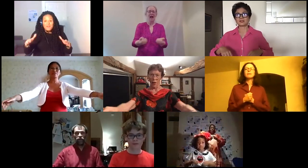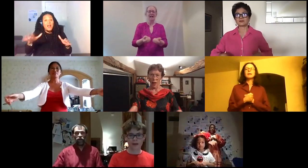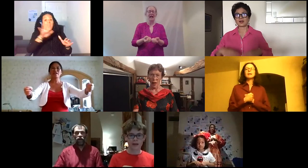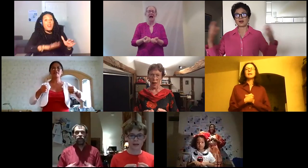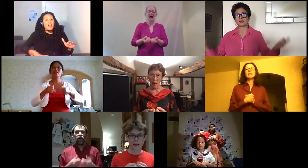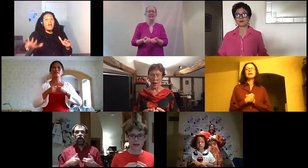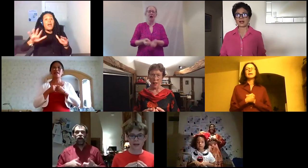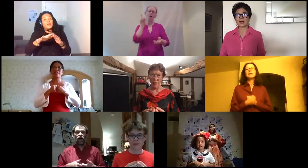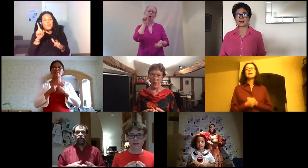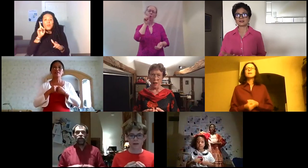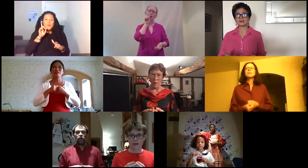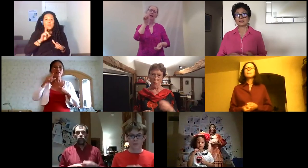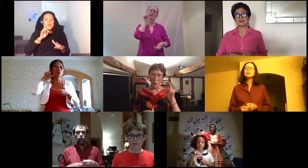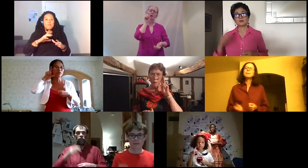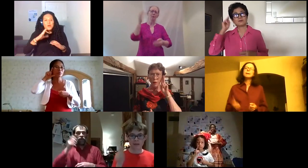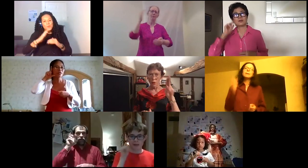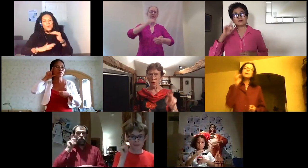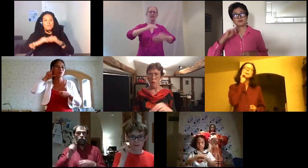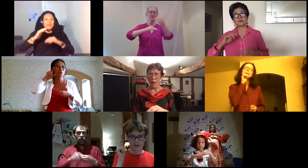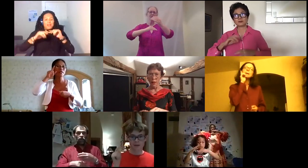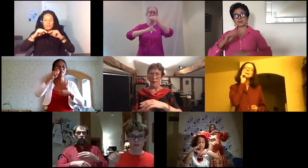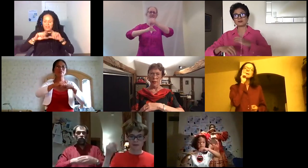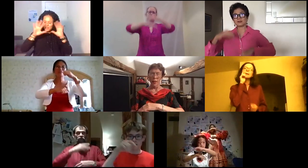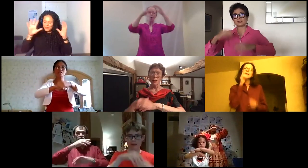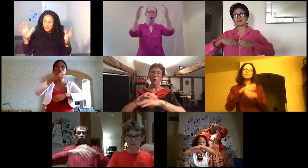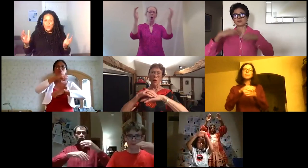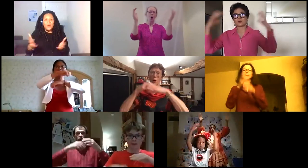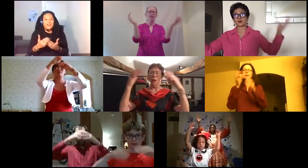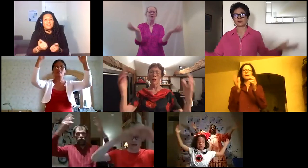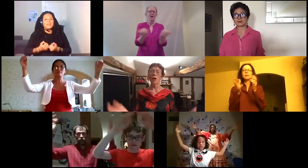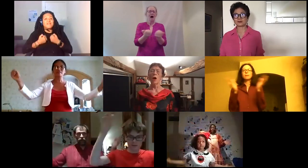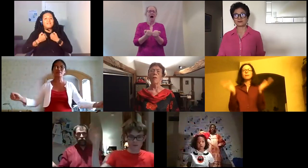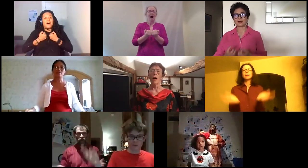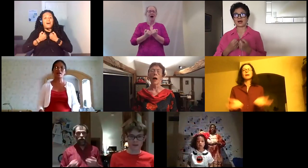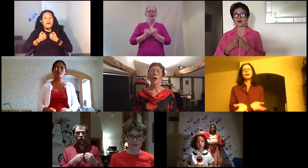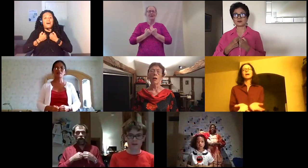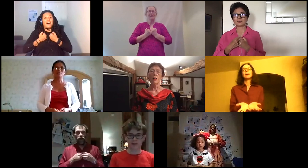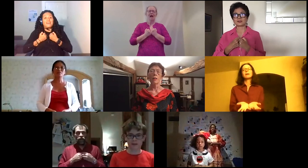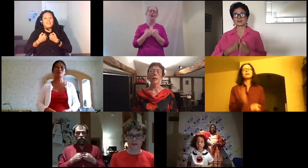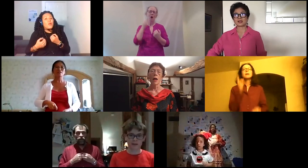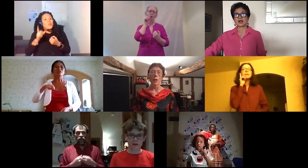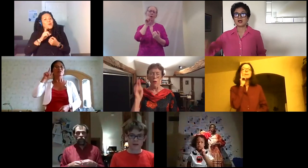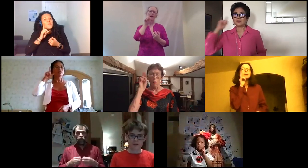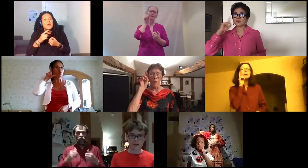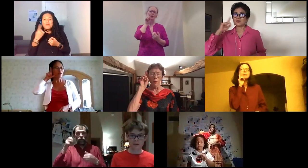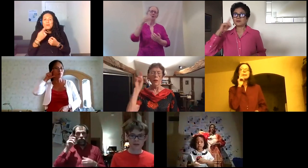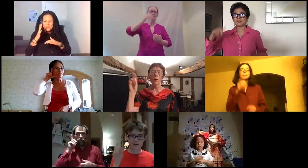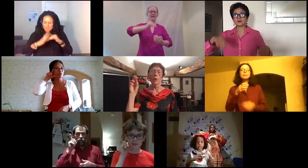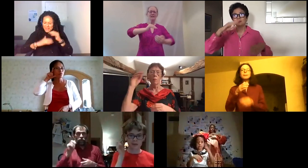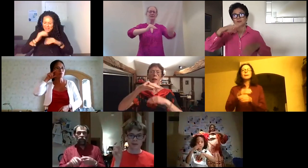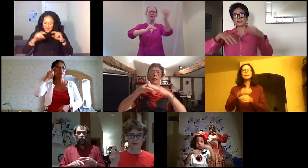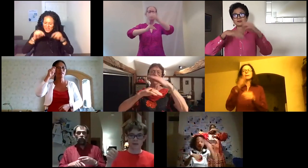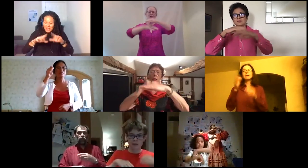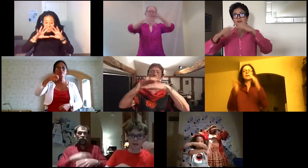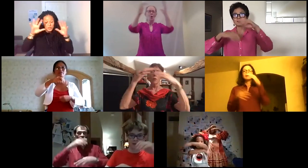fair land, the women who built this world of us, the women who